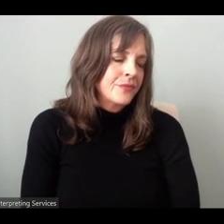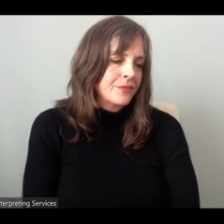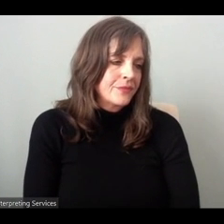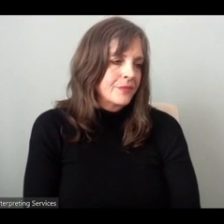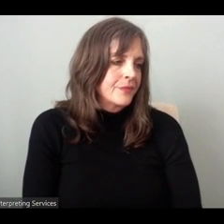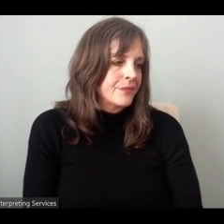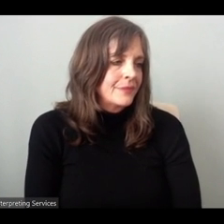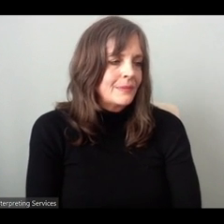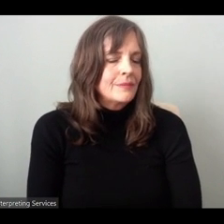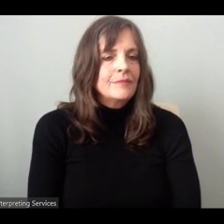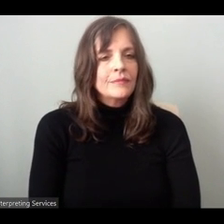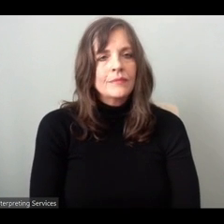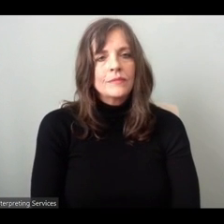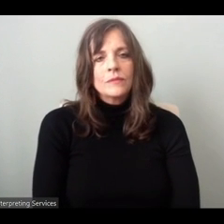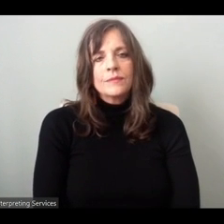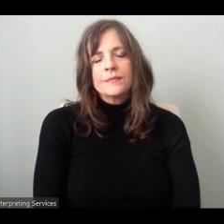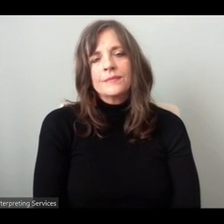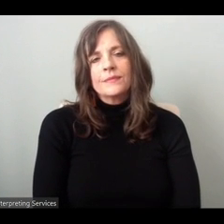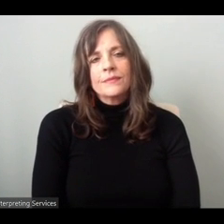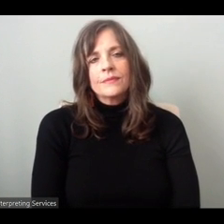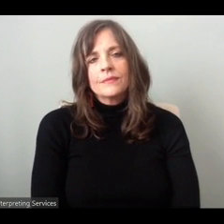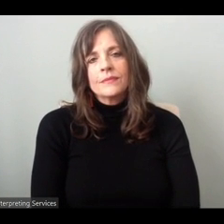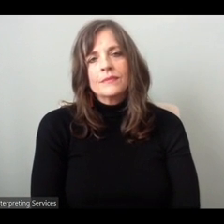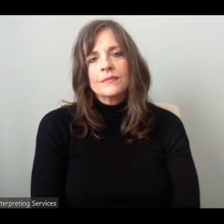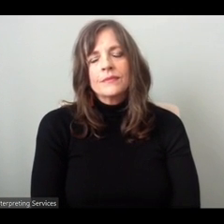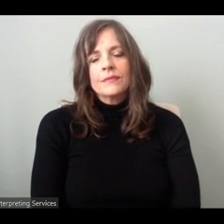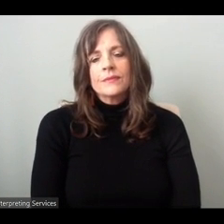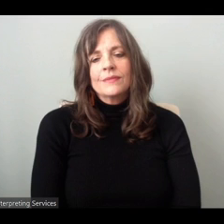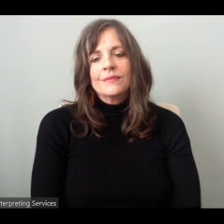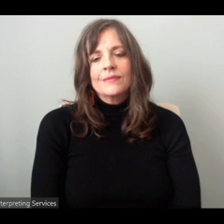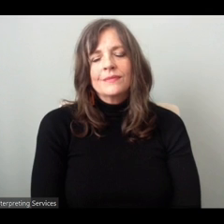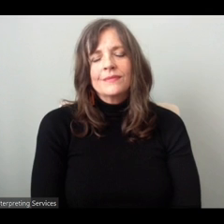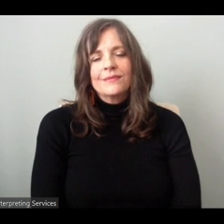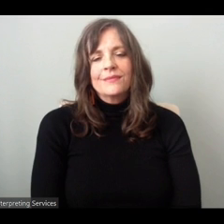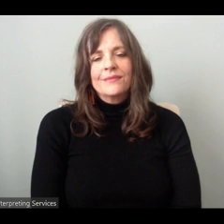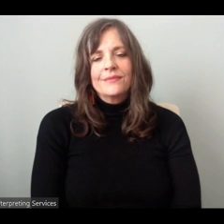money and how can we lessen them.